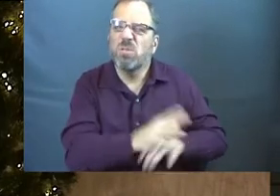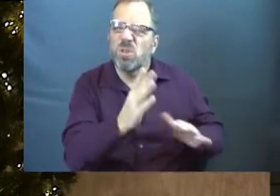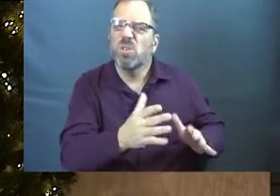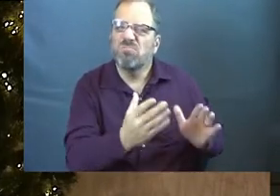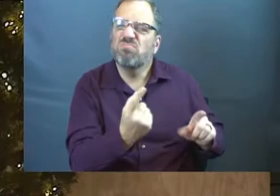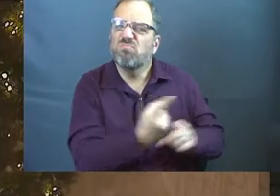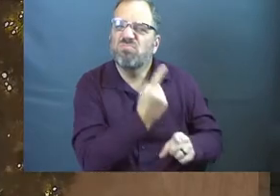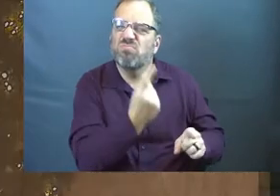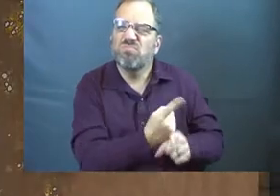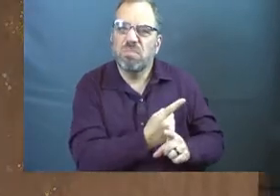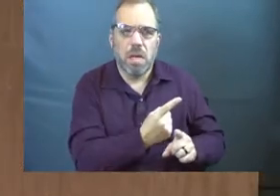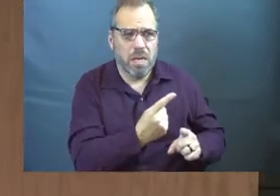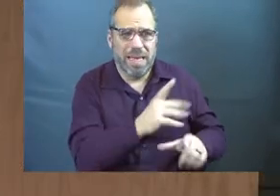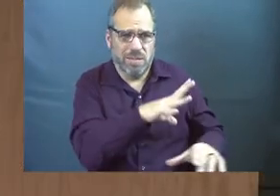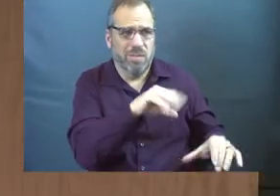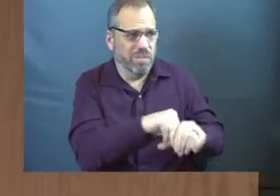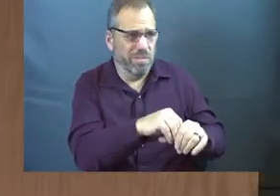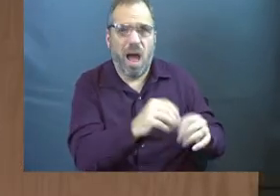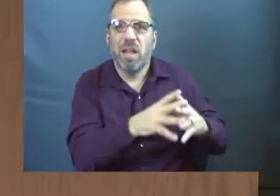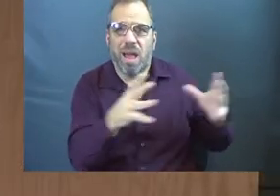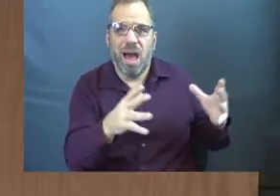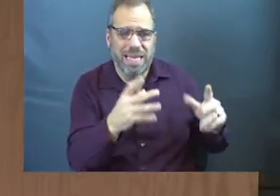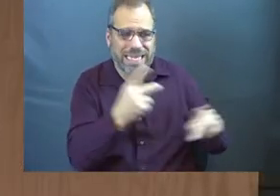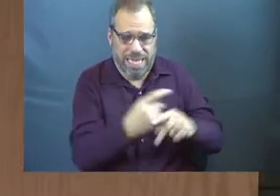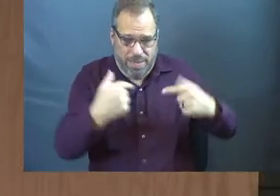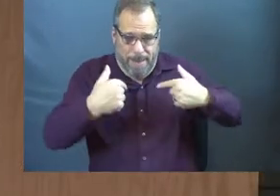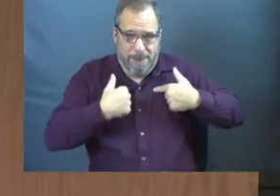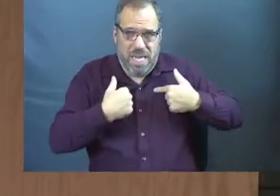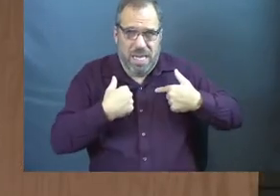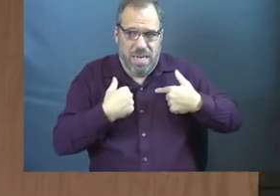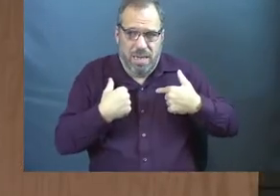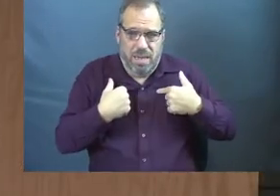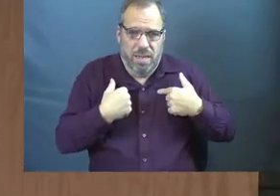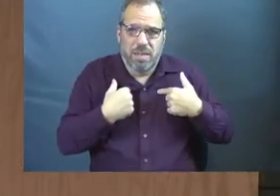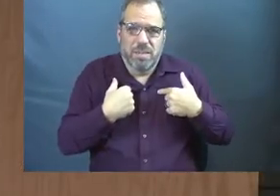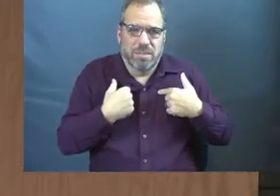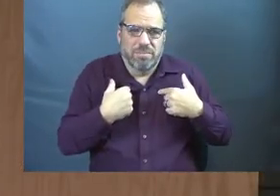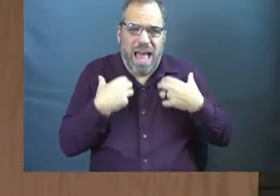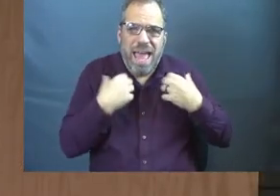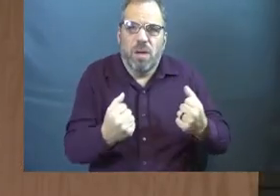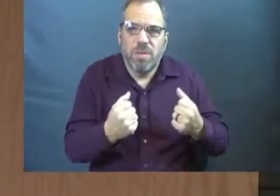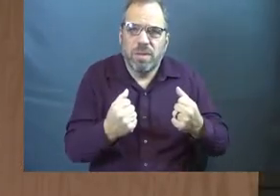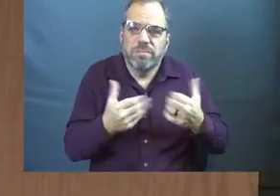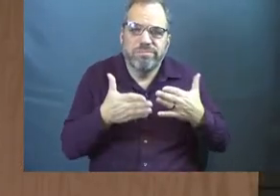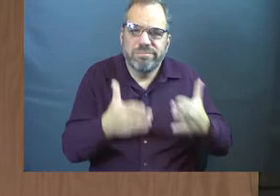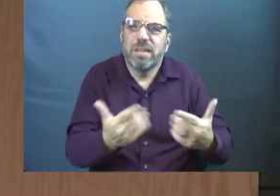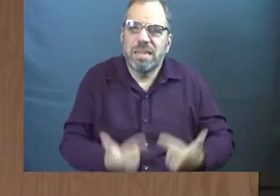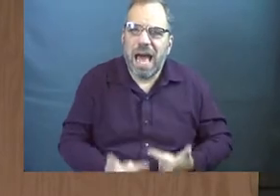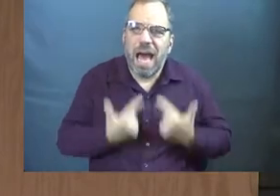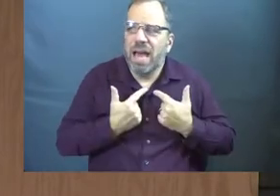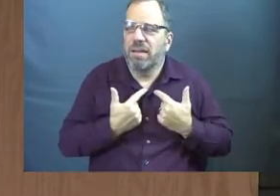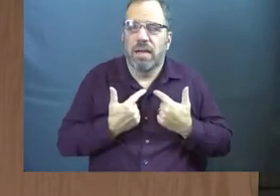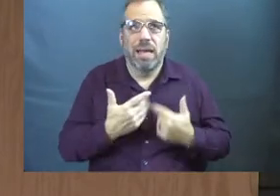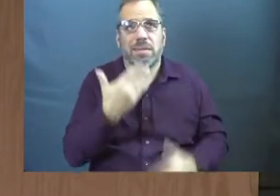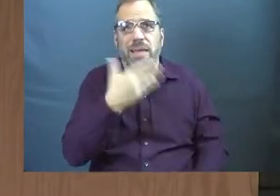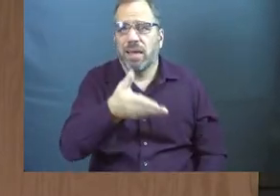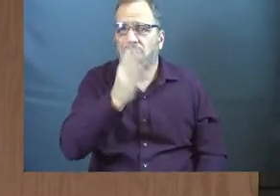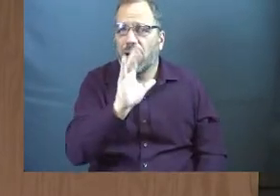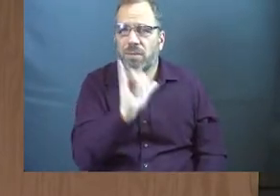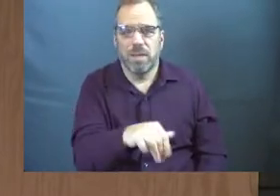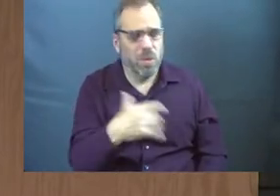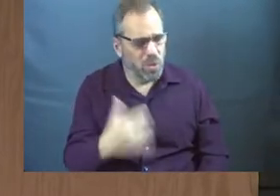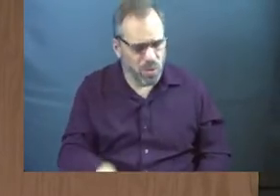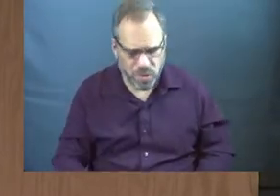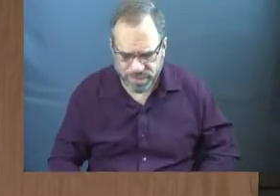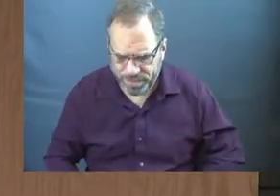regular basis. It's a huge part of what keeps me walking a healthy path for myself. And I'm so thankful for